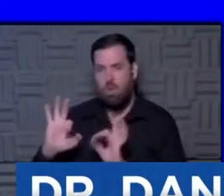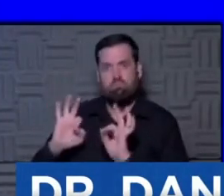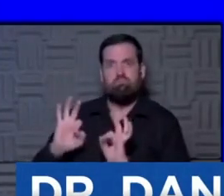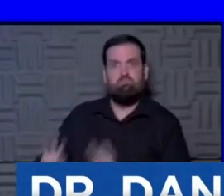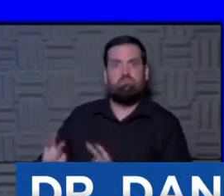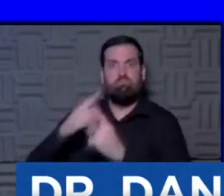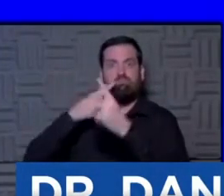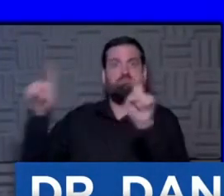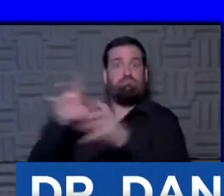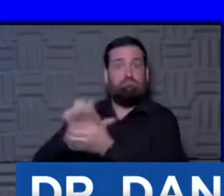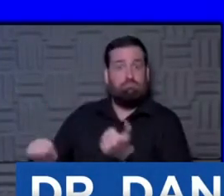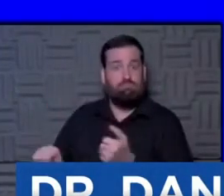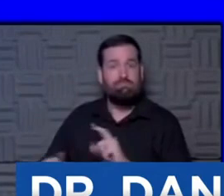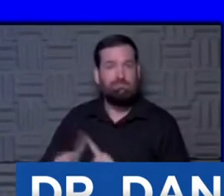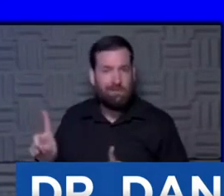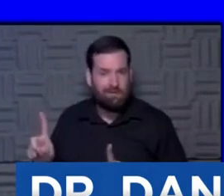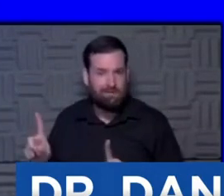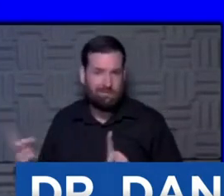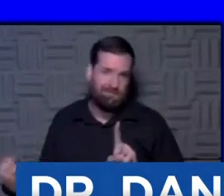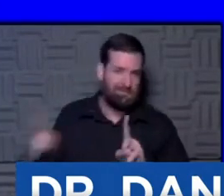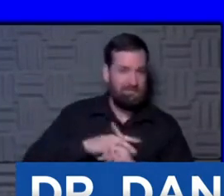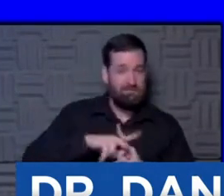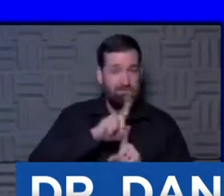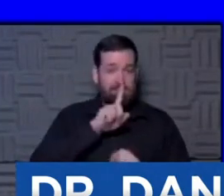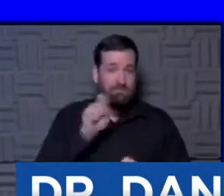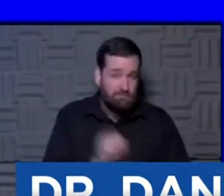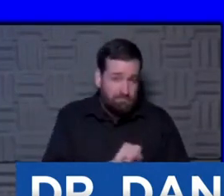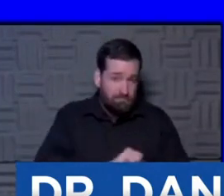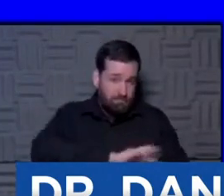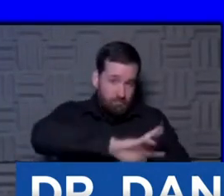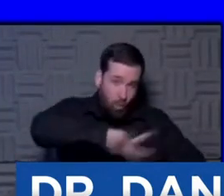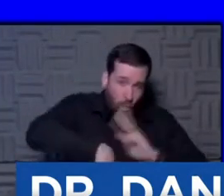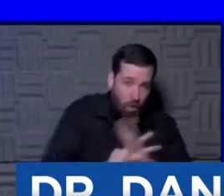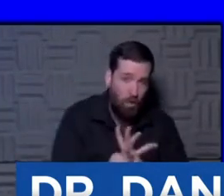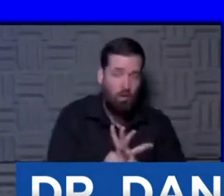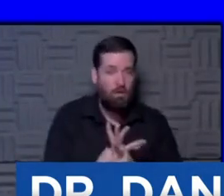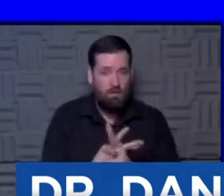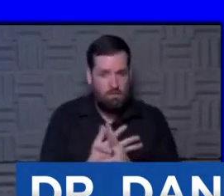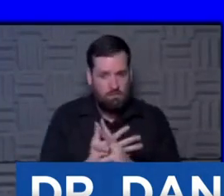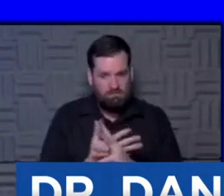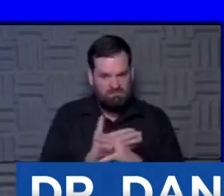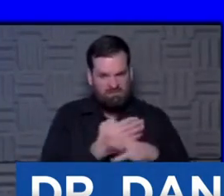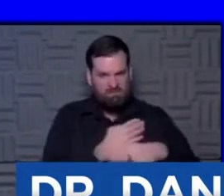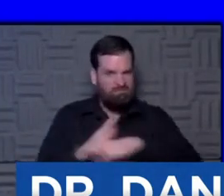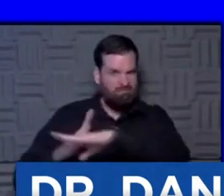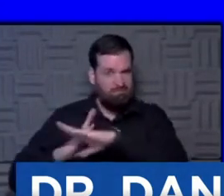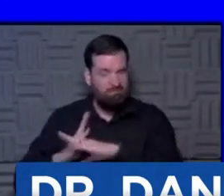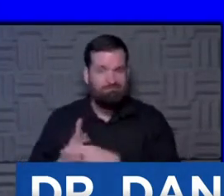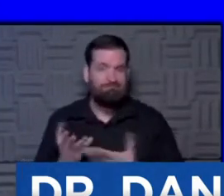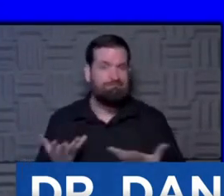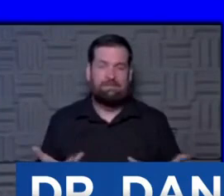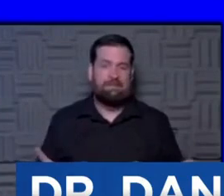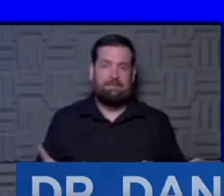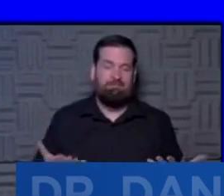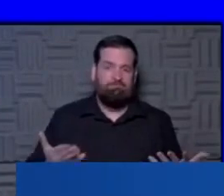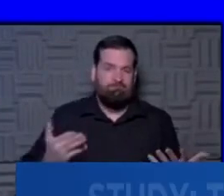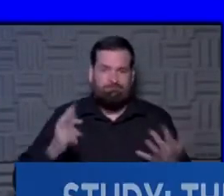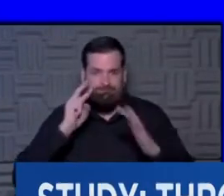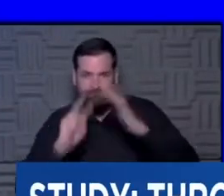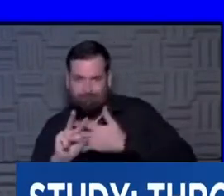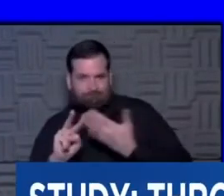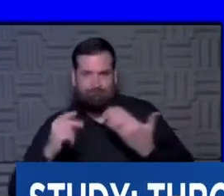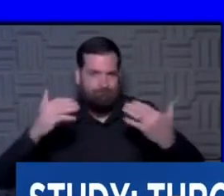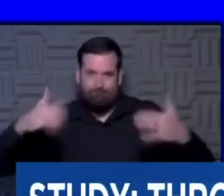virus, but we don't really know the utility of protection and even treatment of SARS-CoV-2